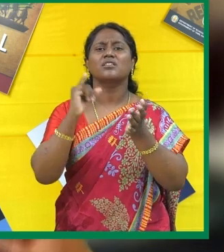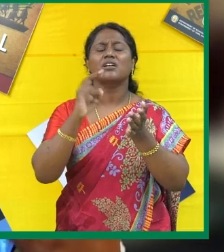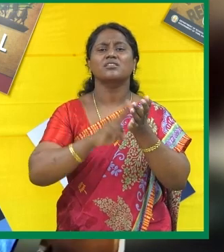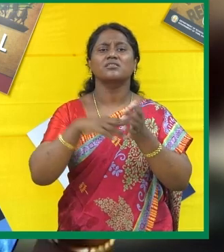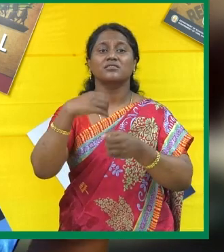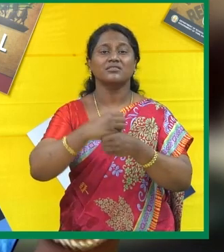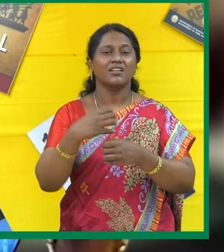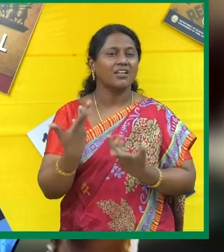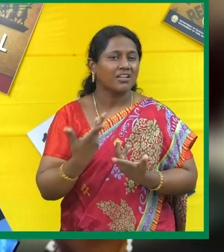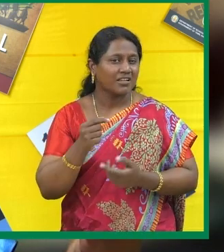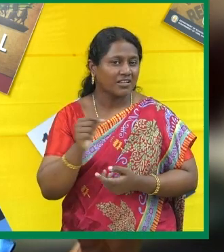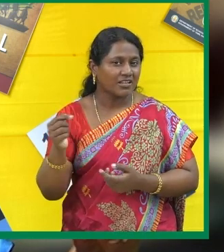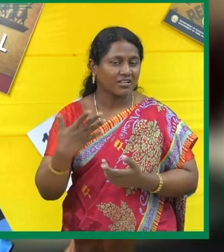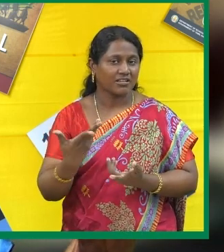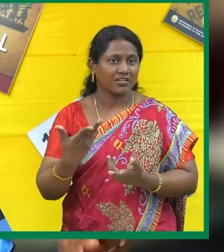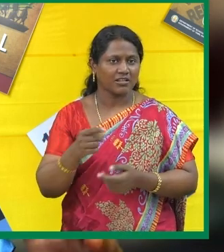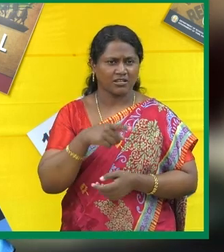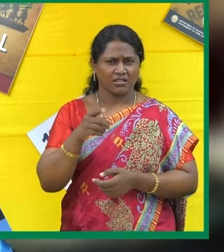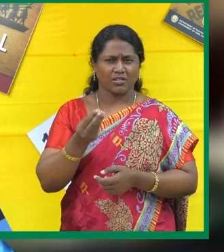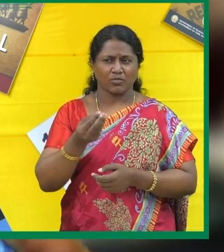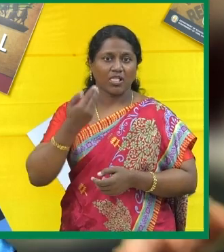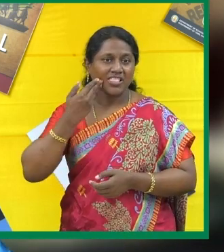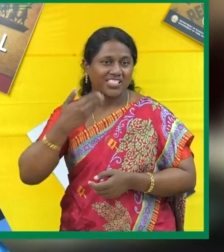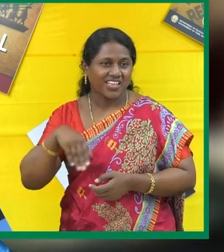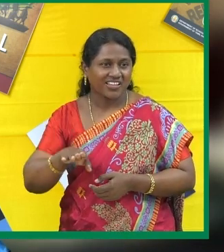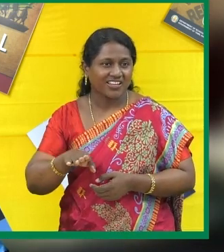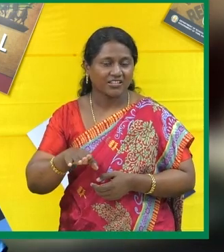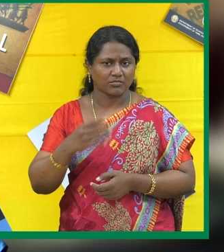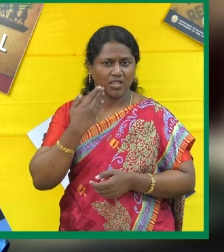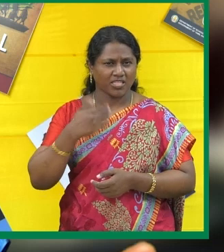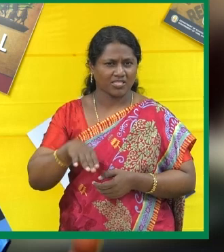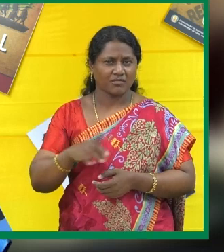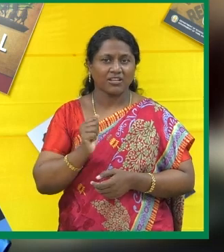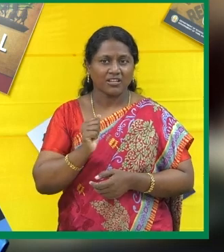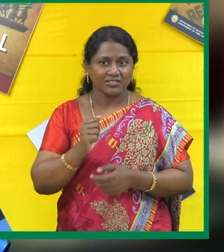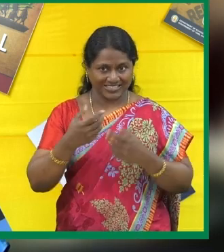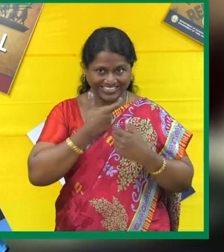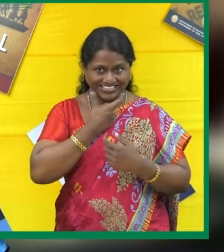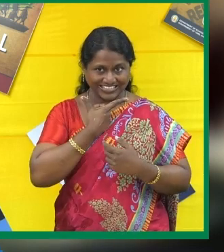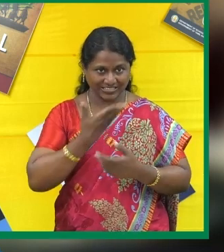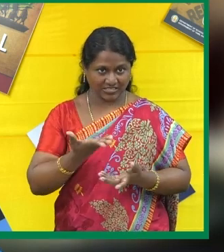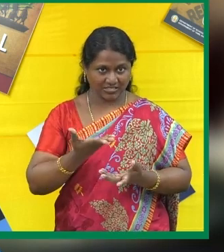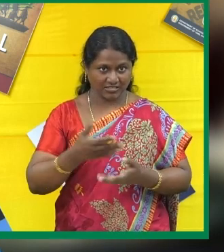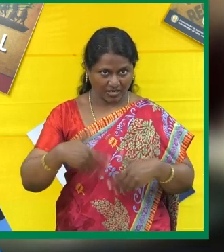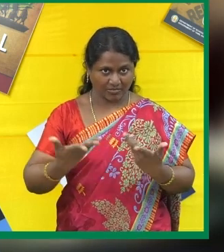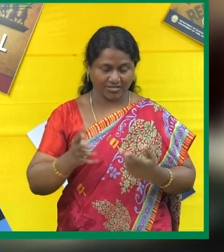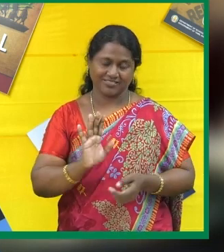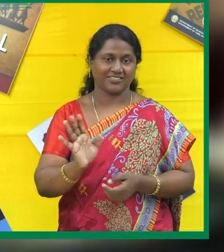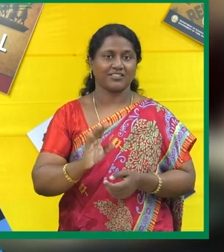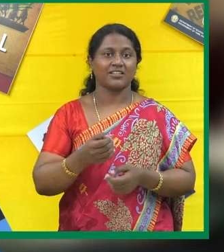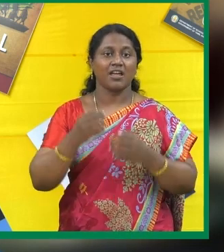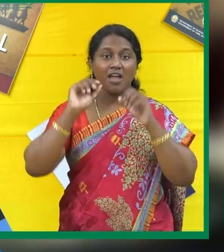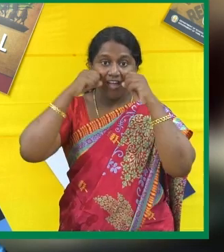any dead body means you will mourn for the death of somebody. Any sadness, depression, you will be